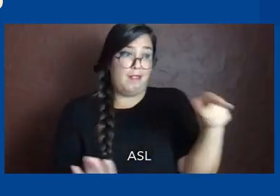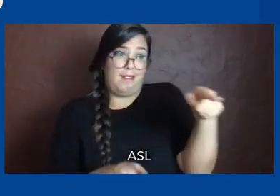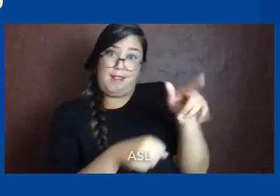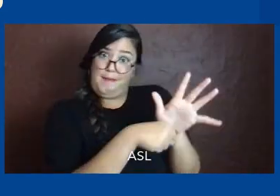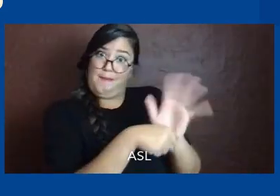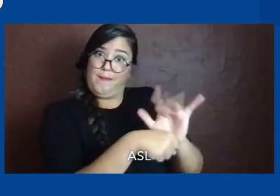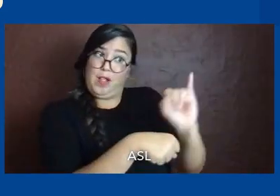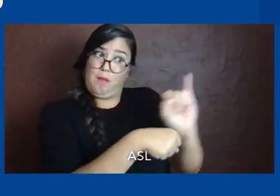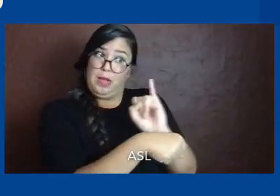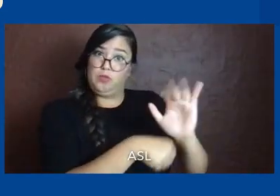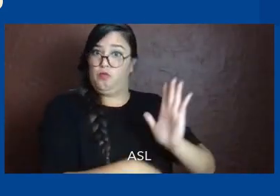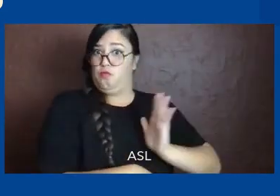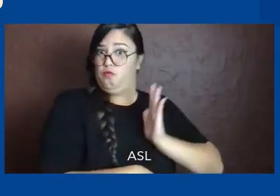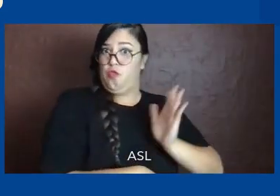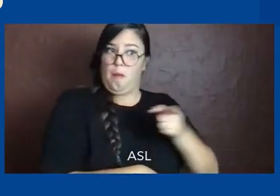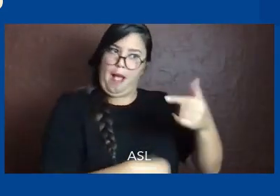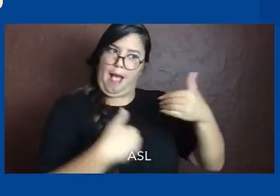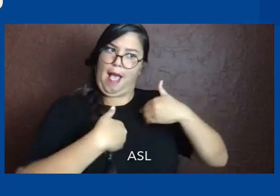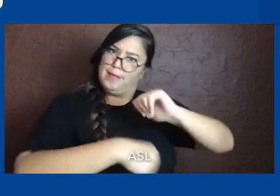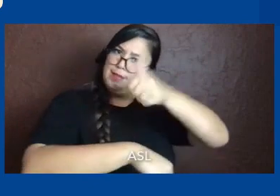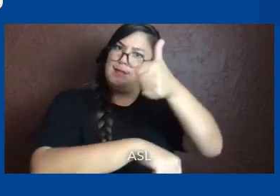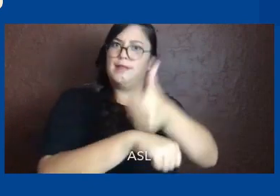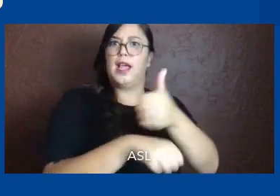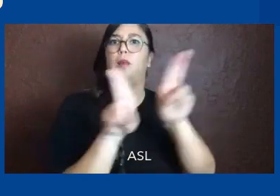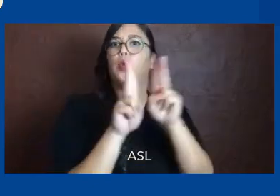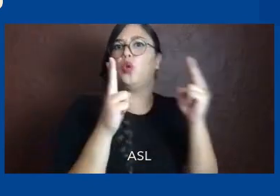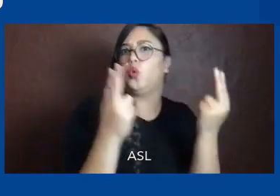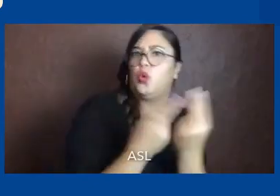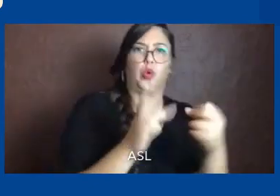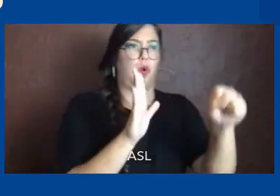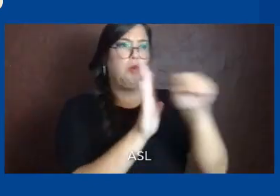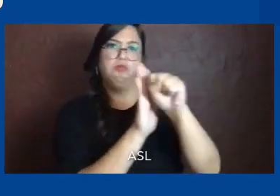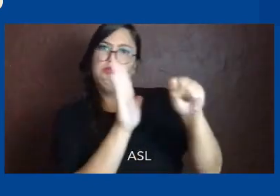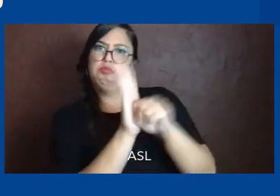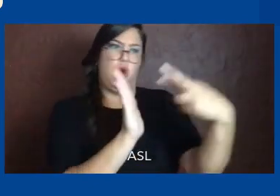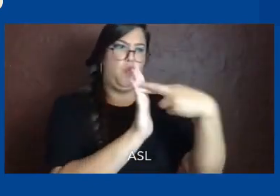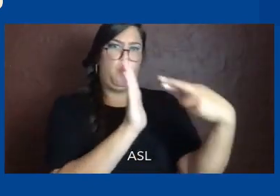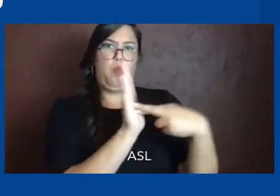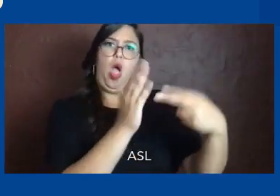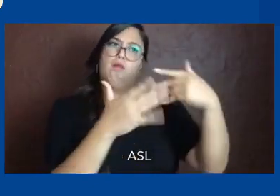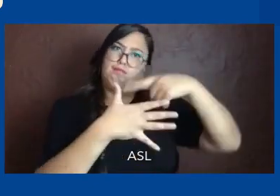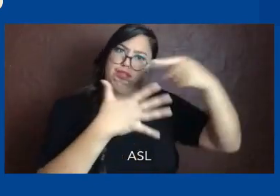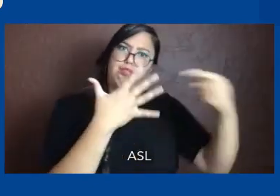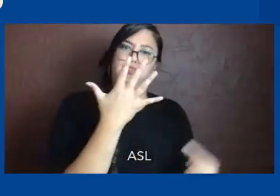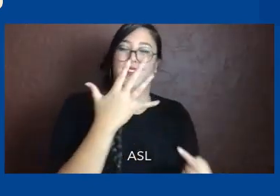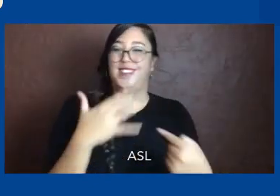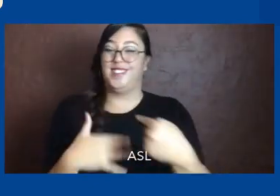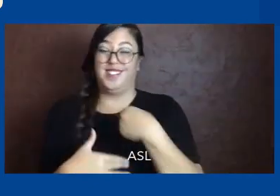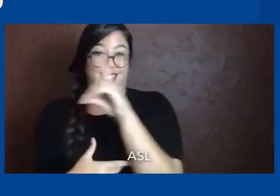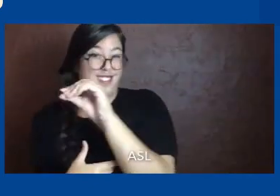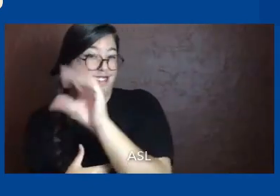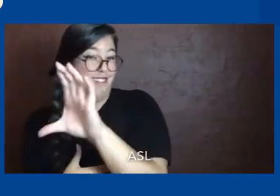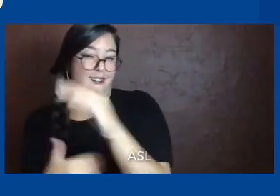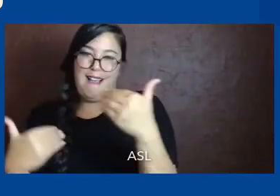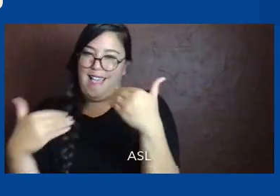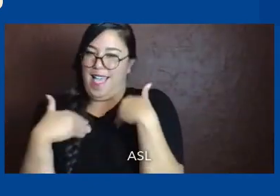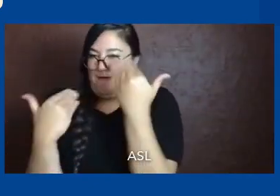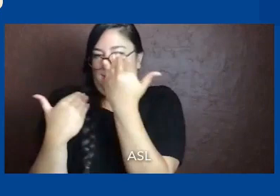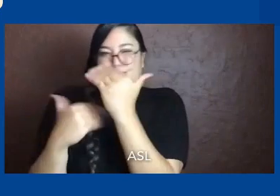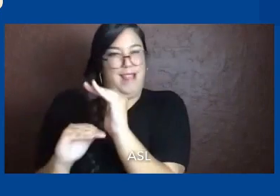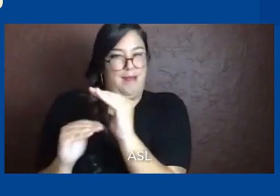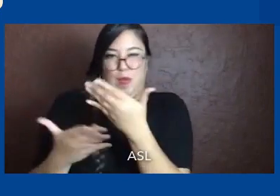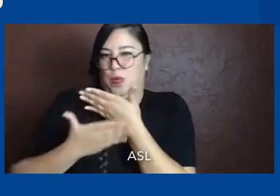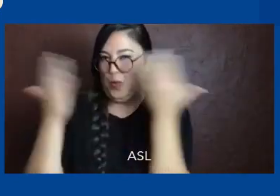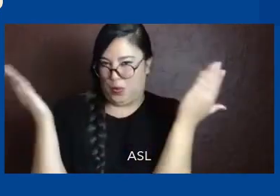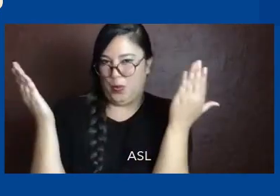on the other side of on the flip side of that is that we're very nimble and surprisingly can have a lot of work when